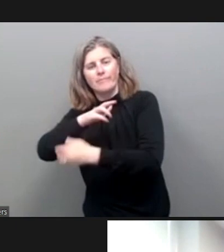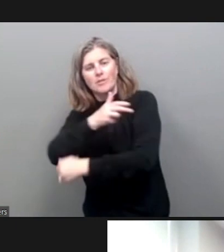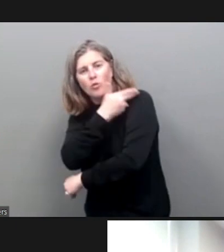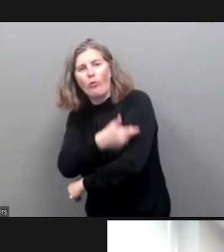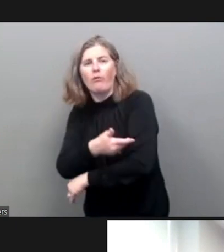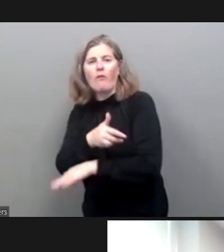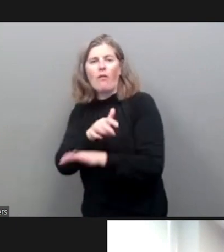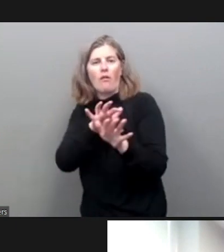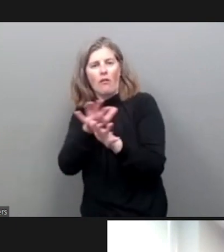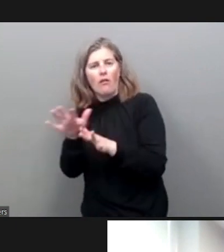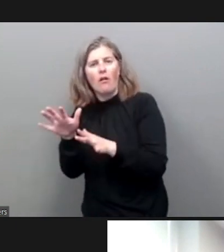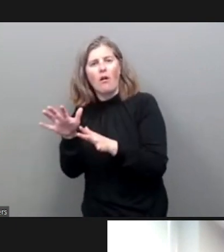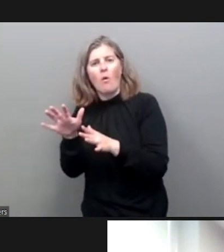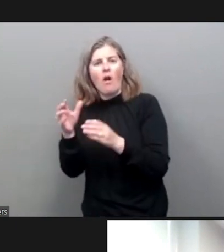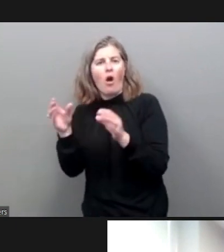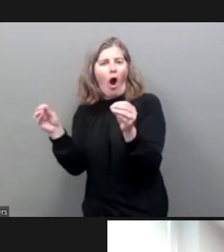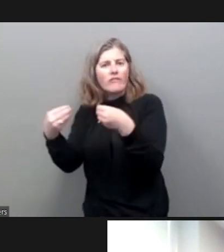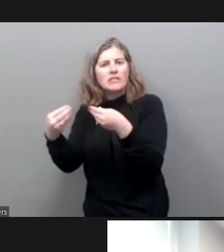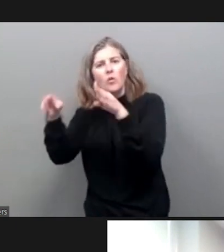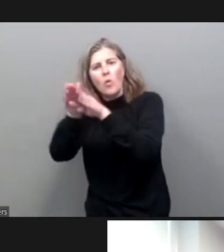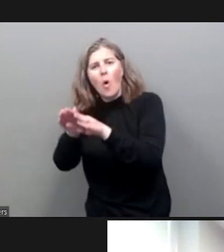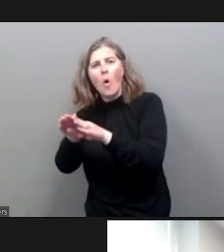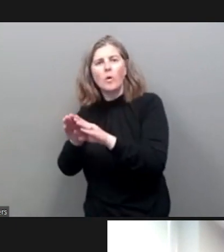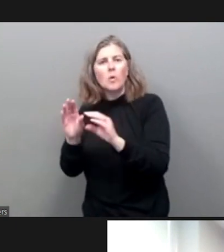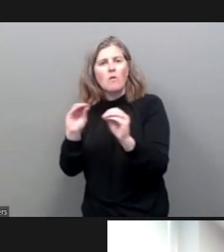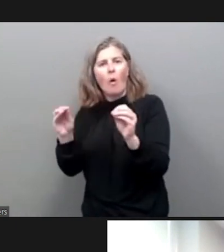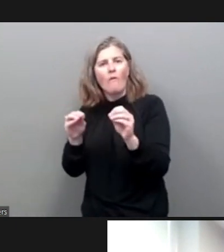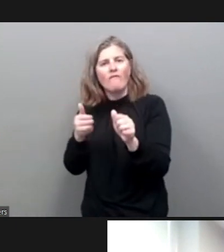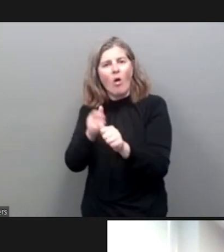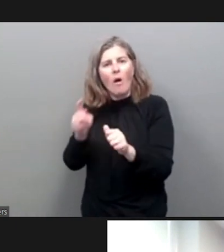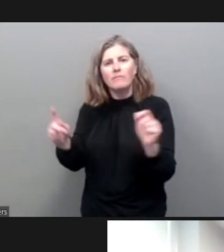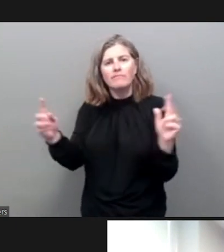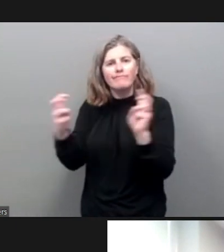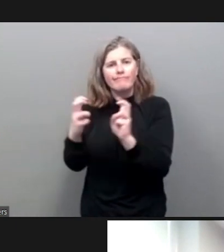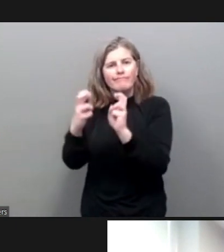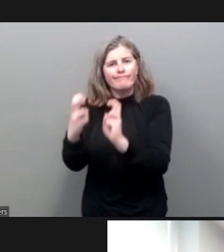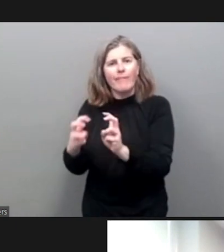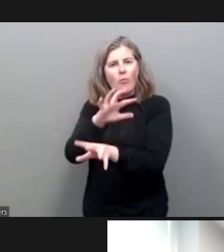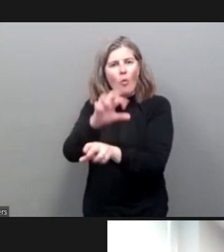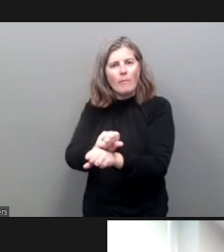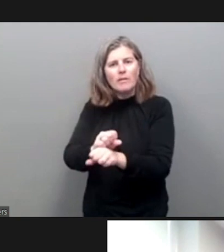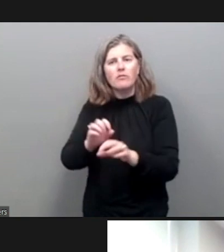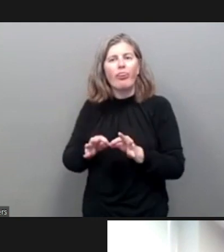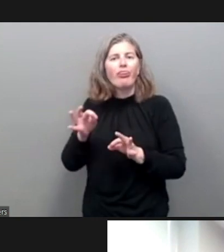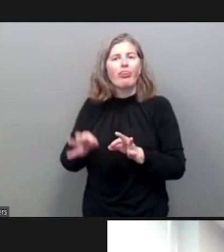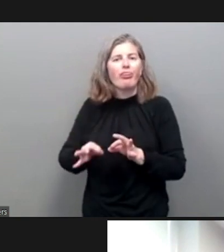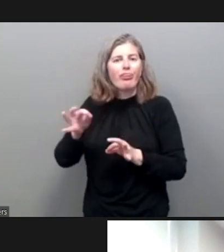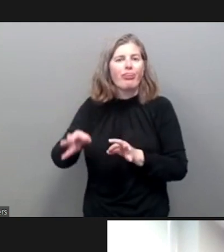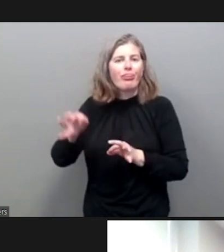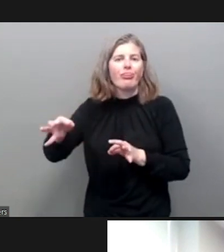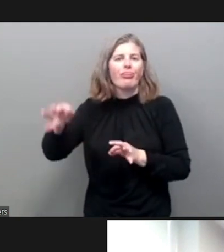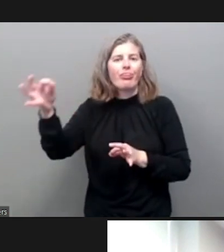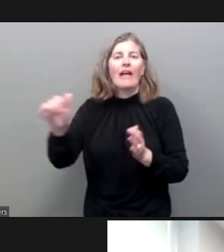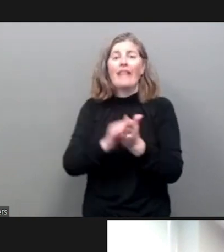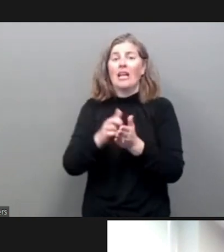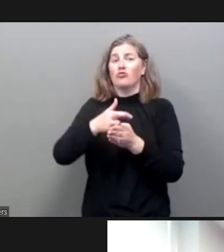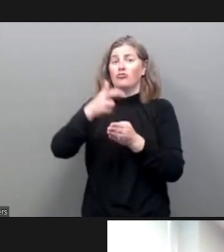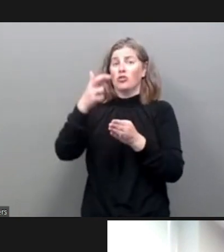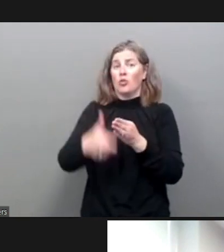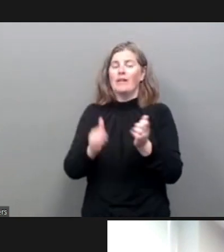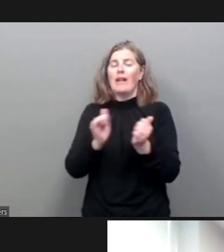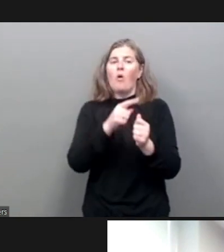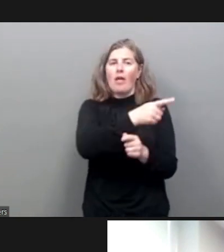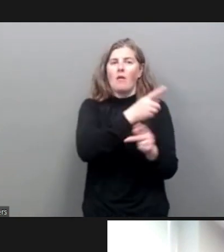or outpatient offices or lack of follow-up with folks with their providers that's now resulting in more serious